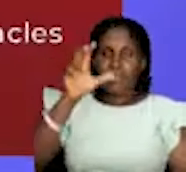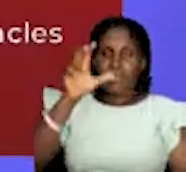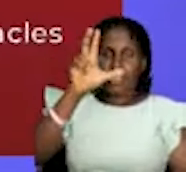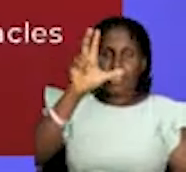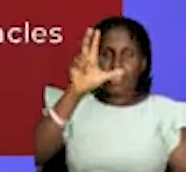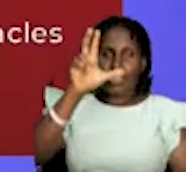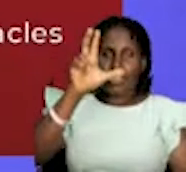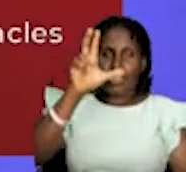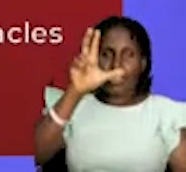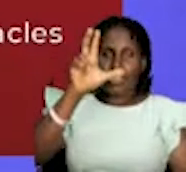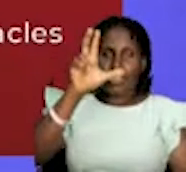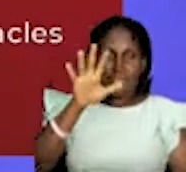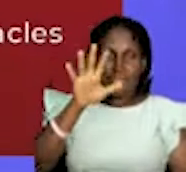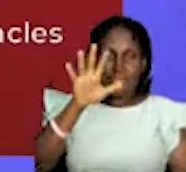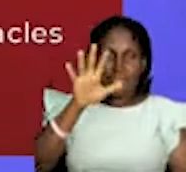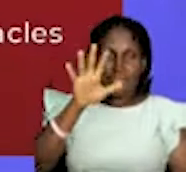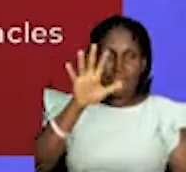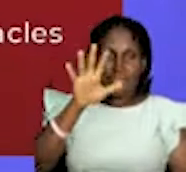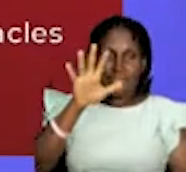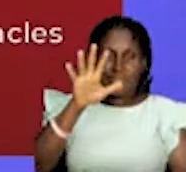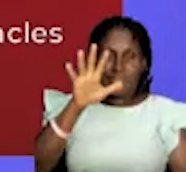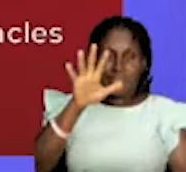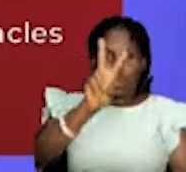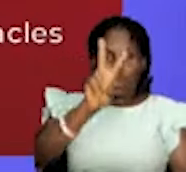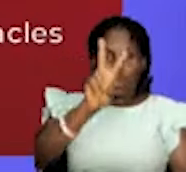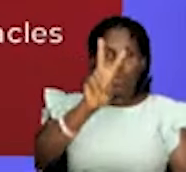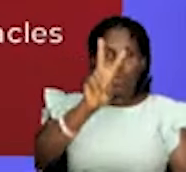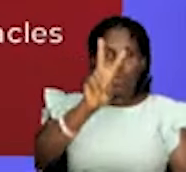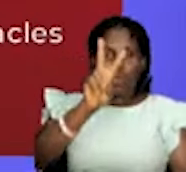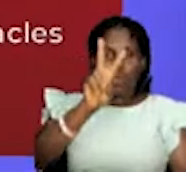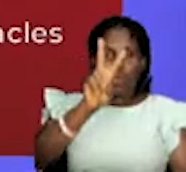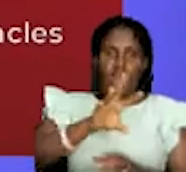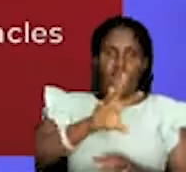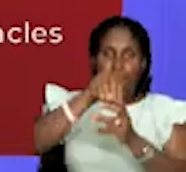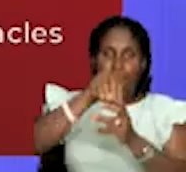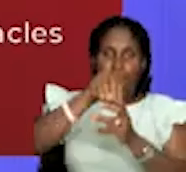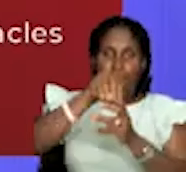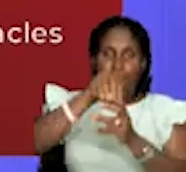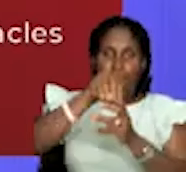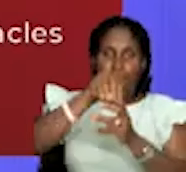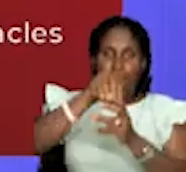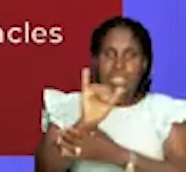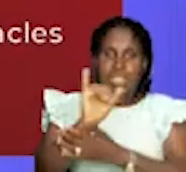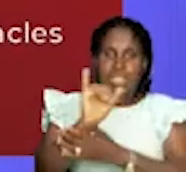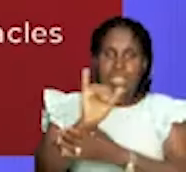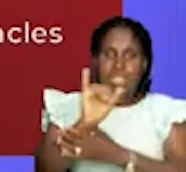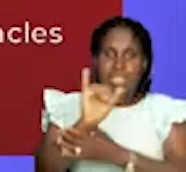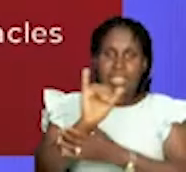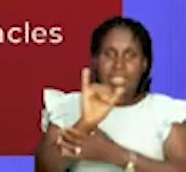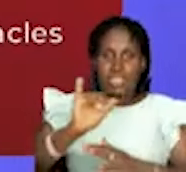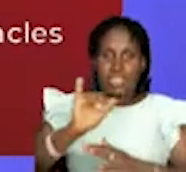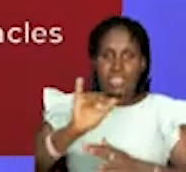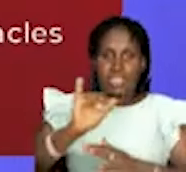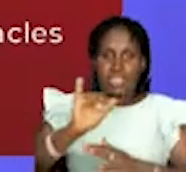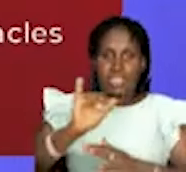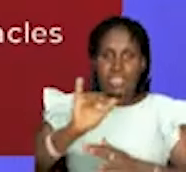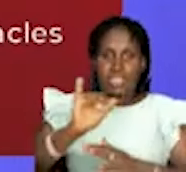There are two components to growing and building your faith. Number one is called